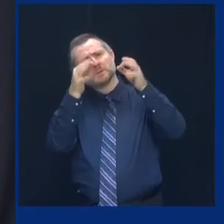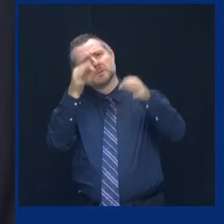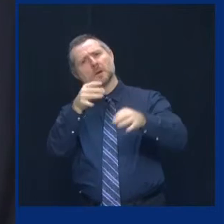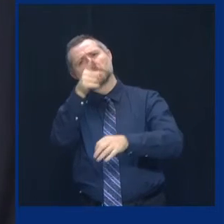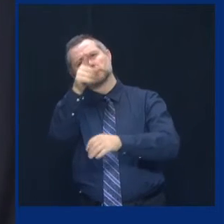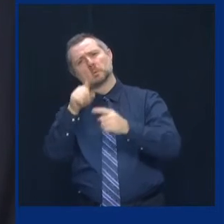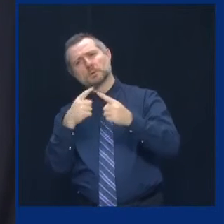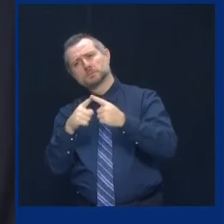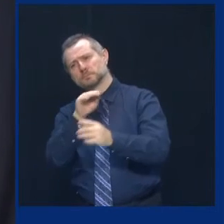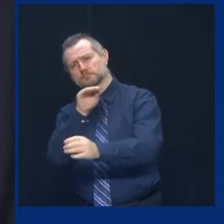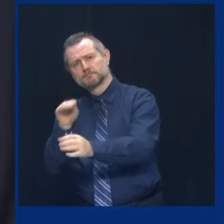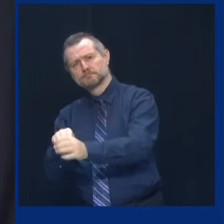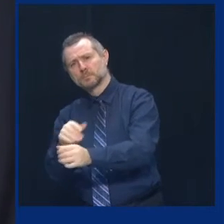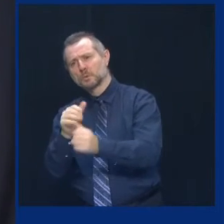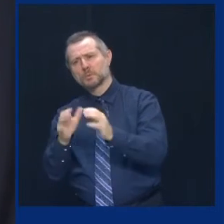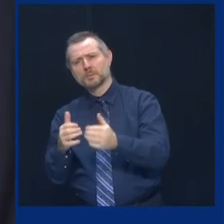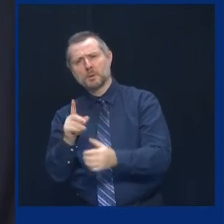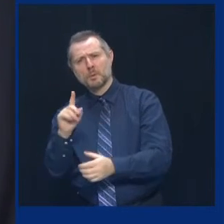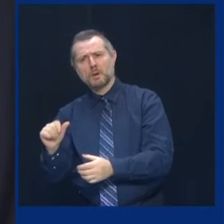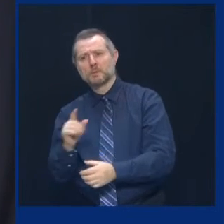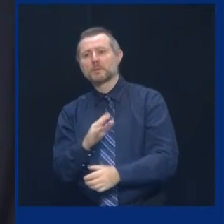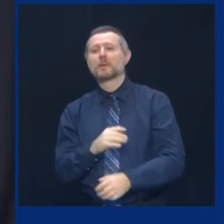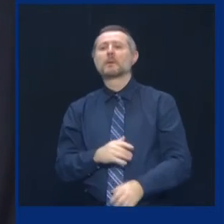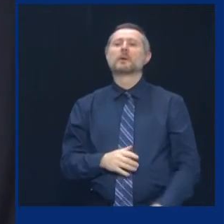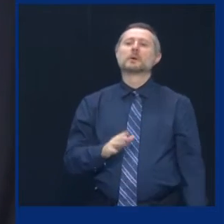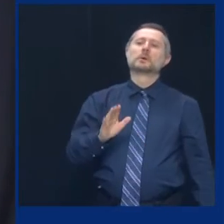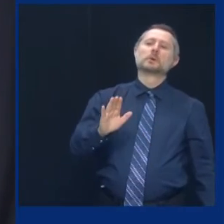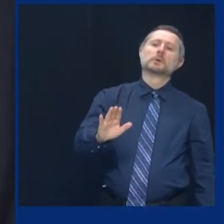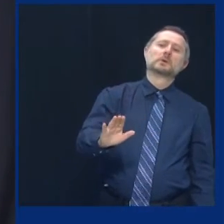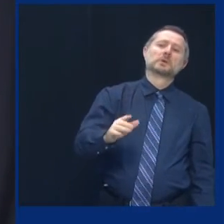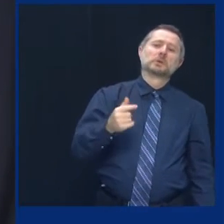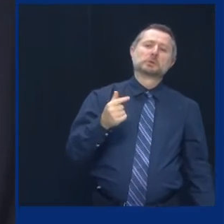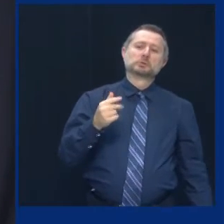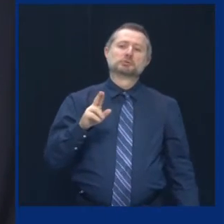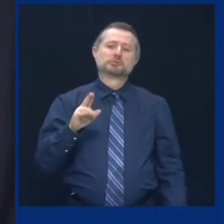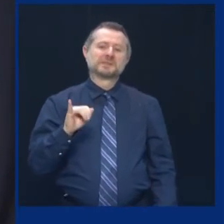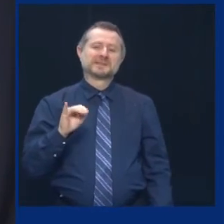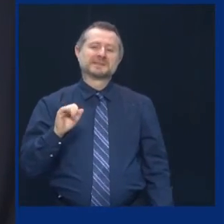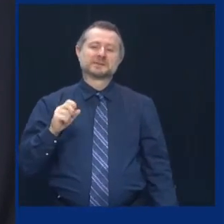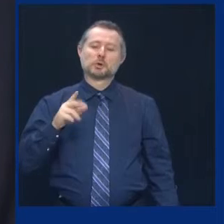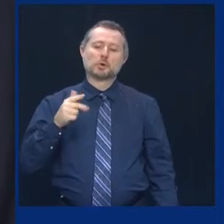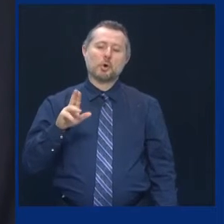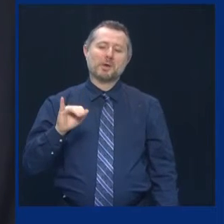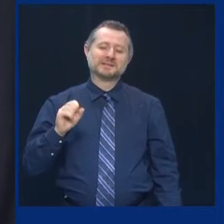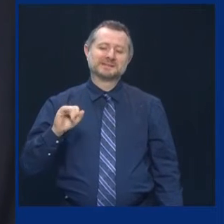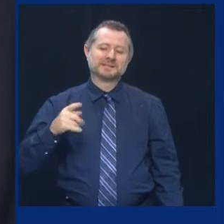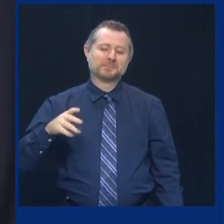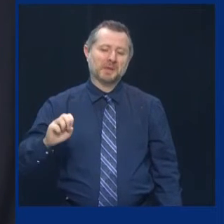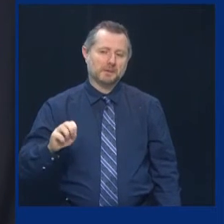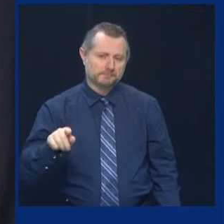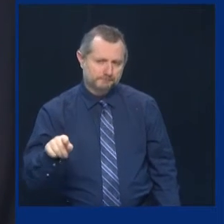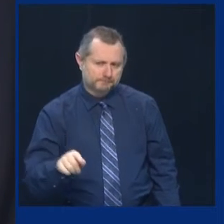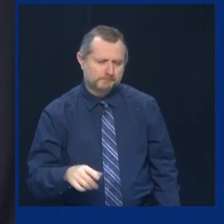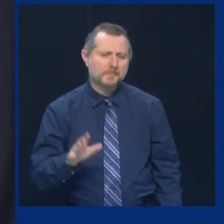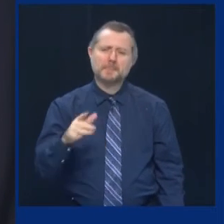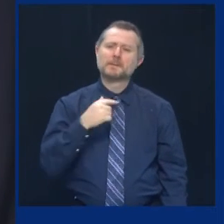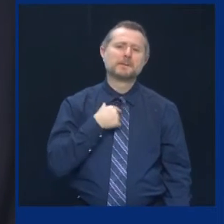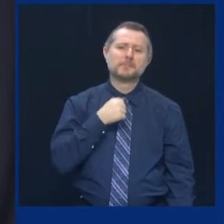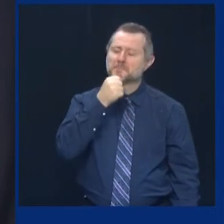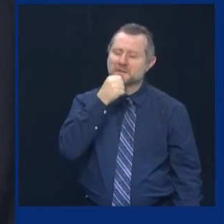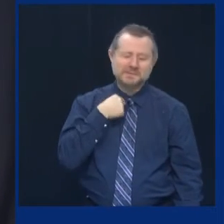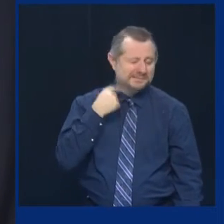Josefa, you broke up a little bit. I would be in I'm in no special